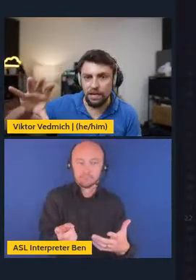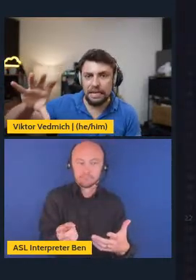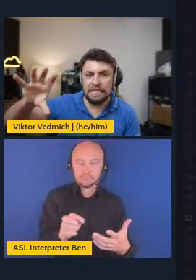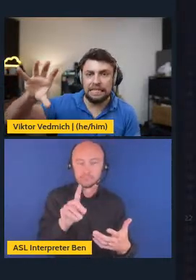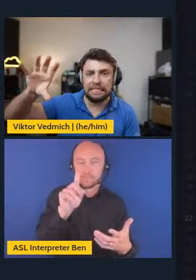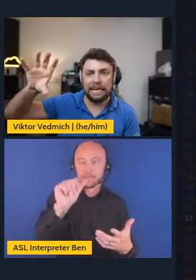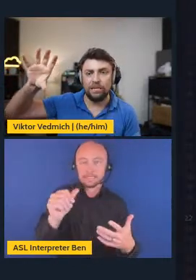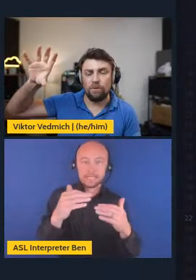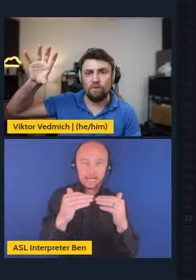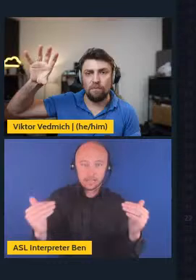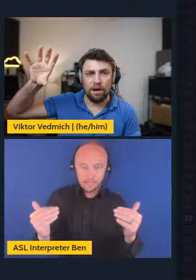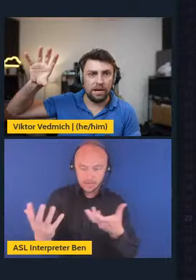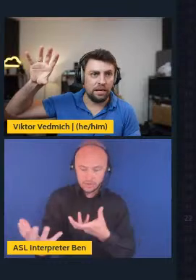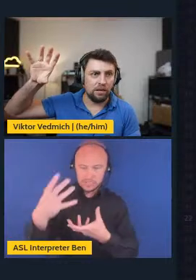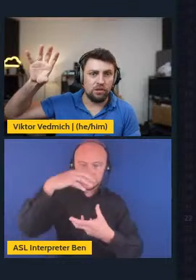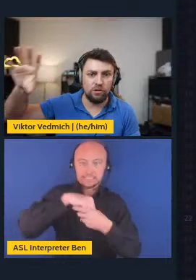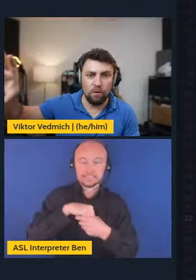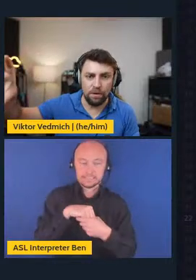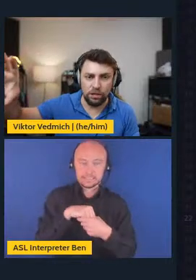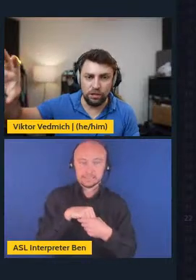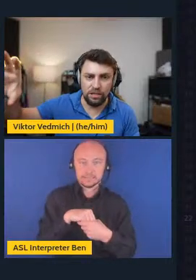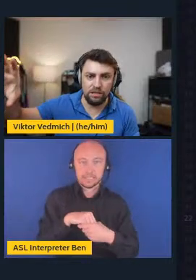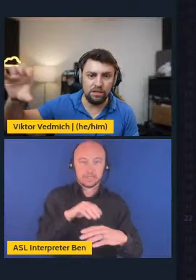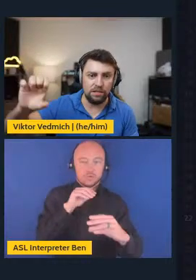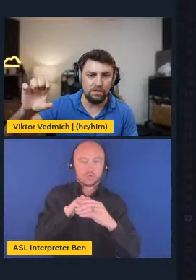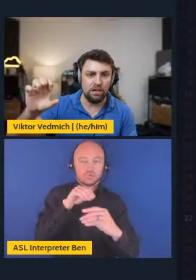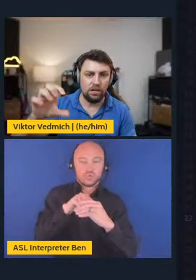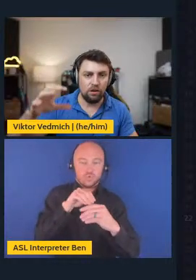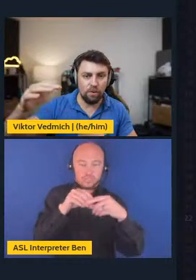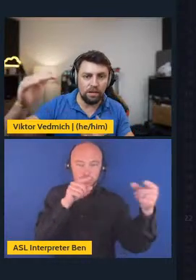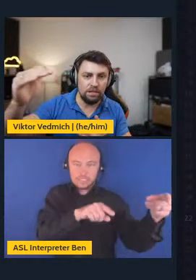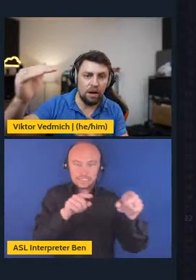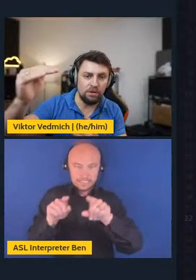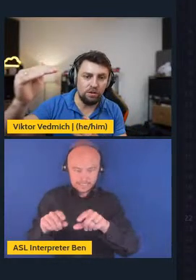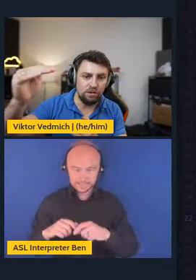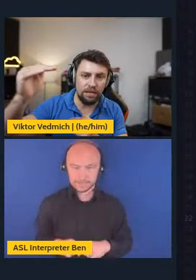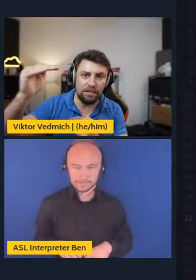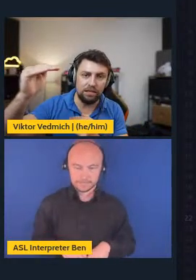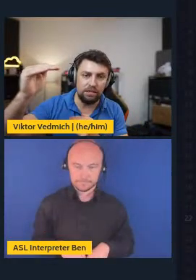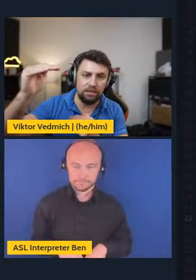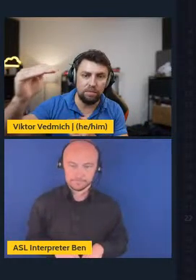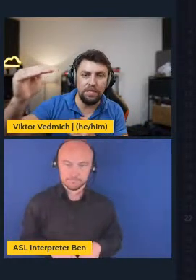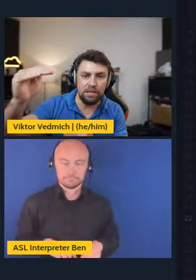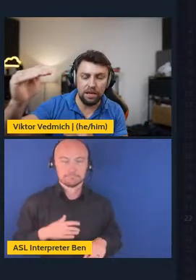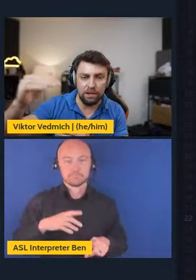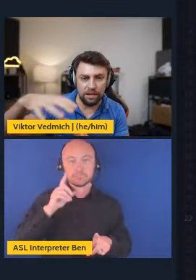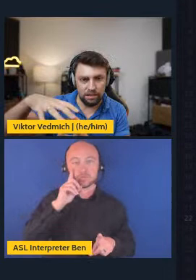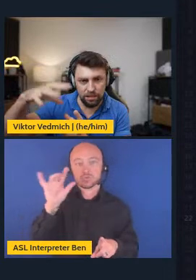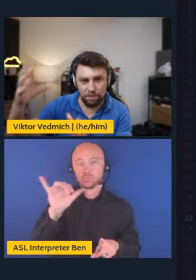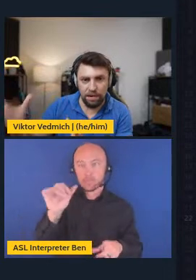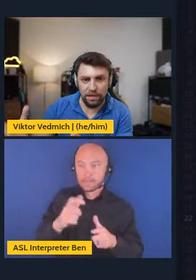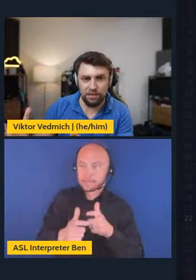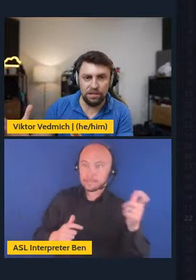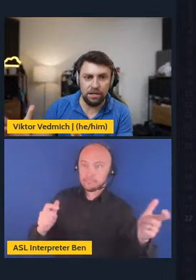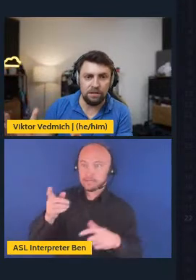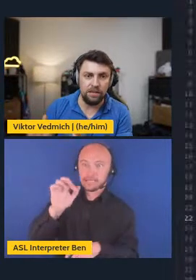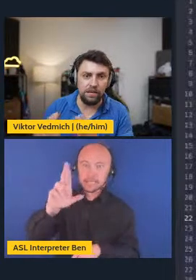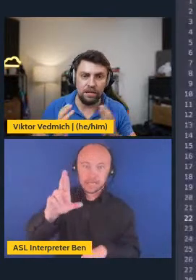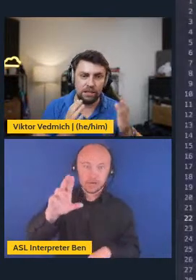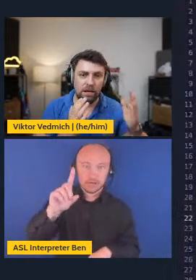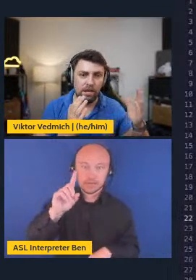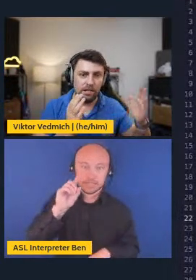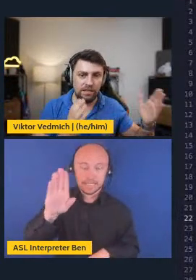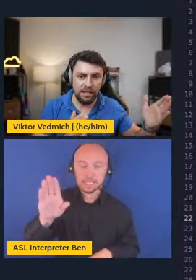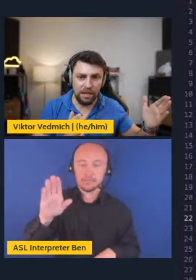layer inside of my storage instances. So it's how it looks like DB layer, like database layer